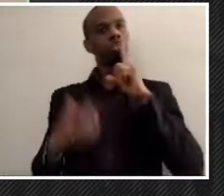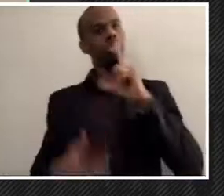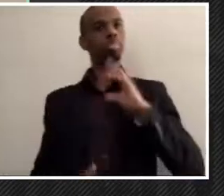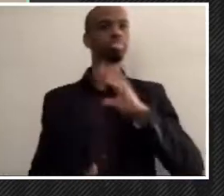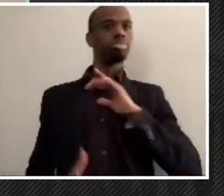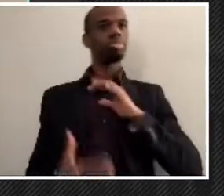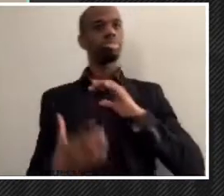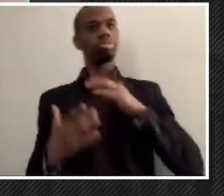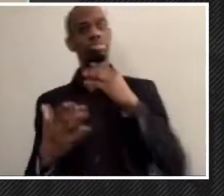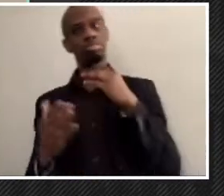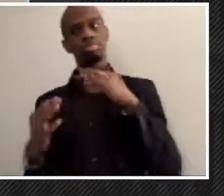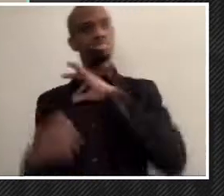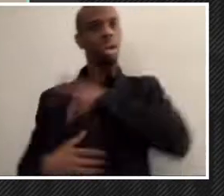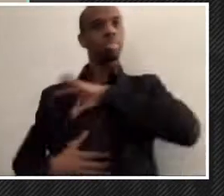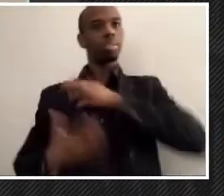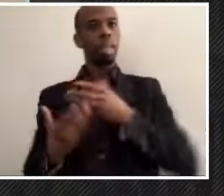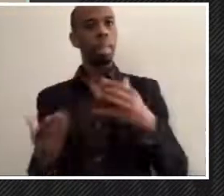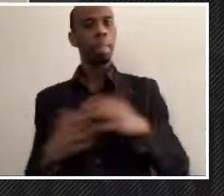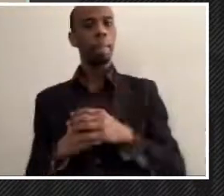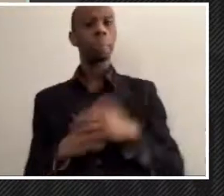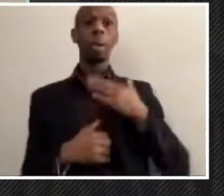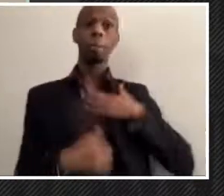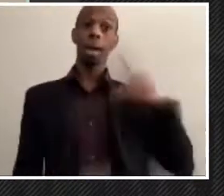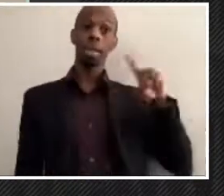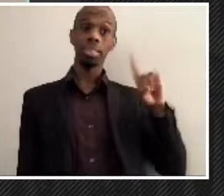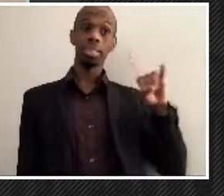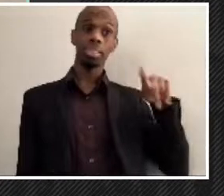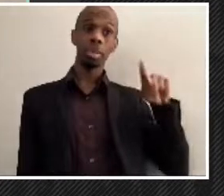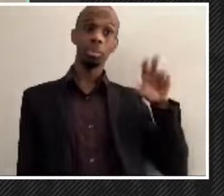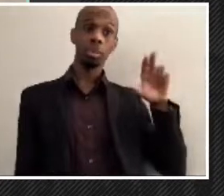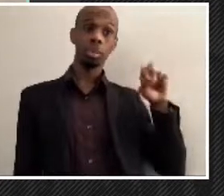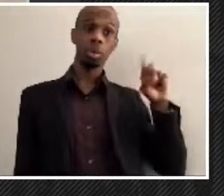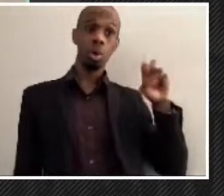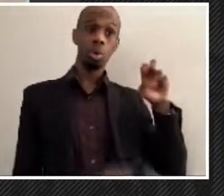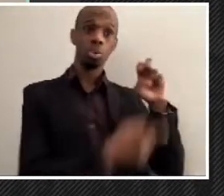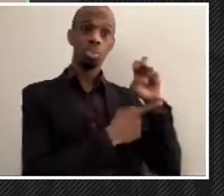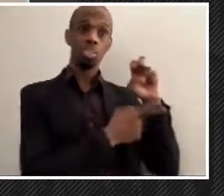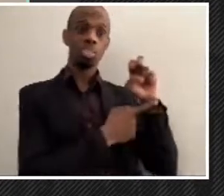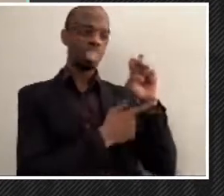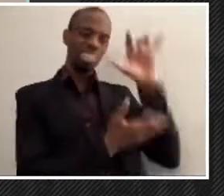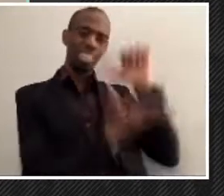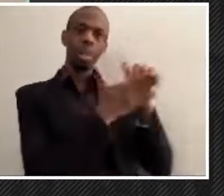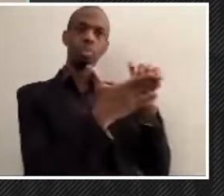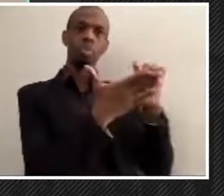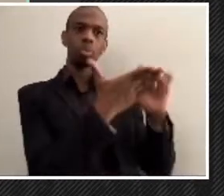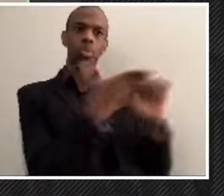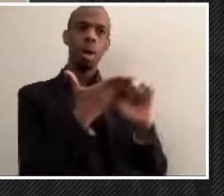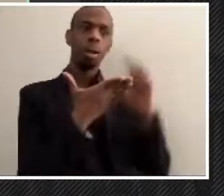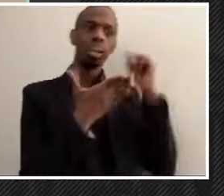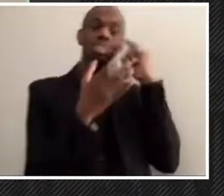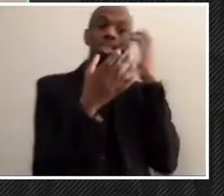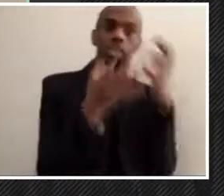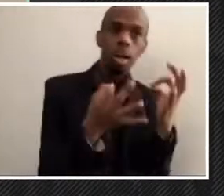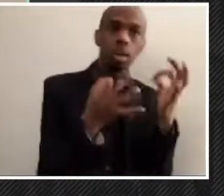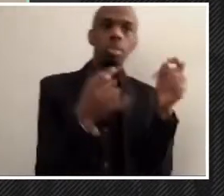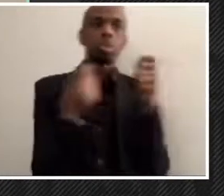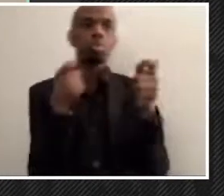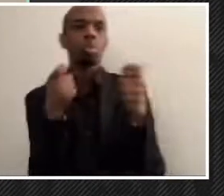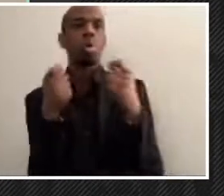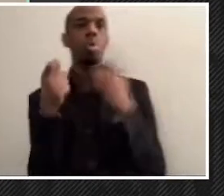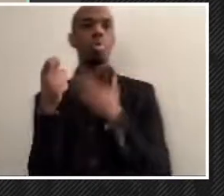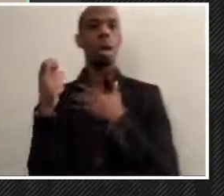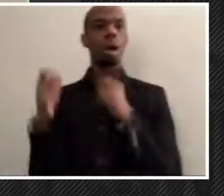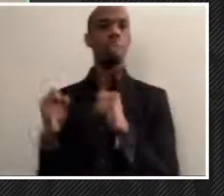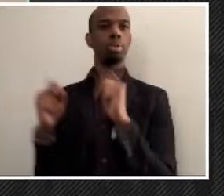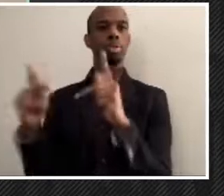would determine my educational opportunities. And for many of us, we've been shielded from those things and been fortunate. And so I never forgot